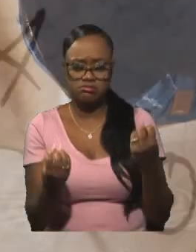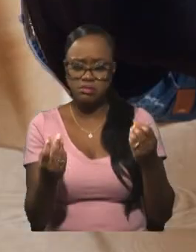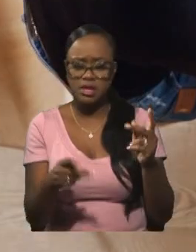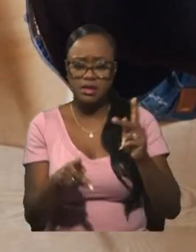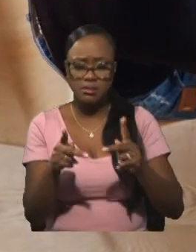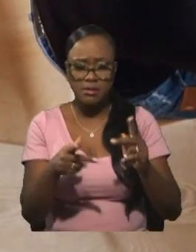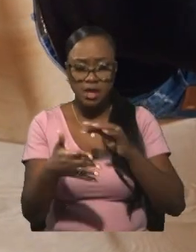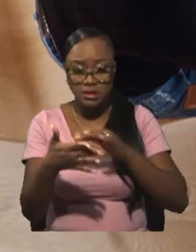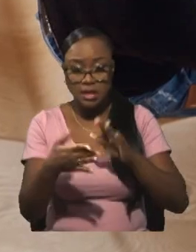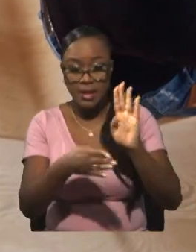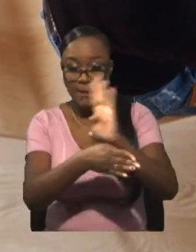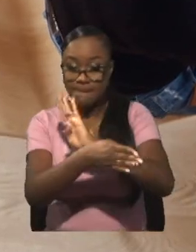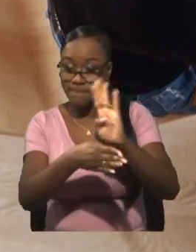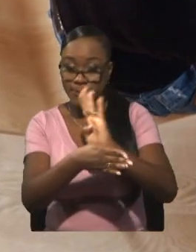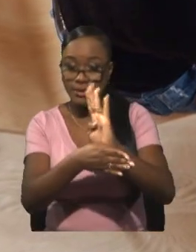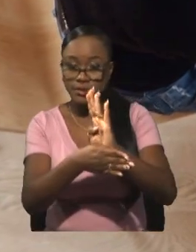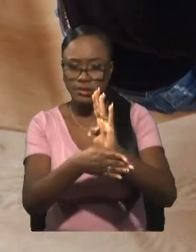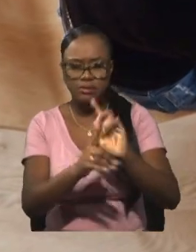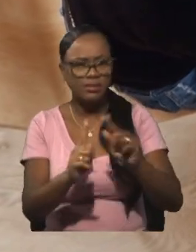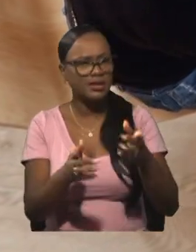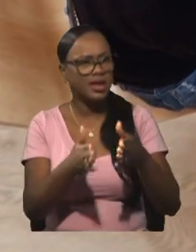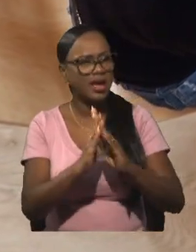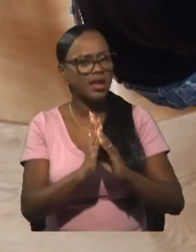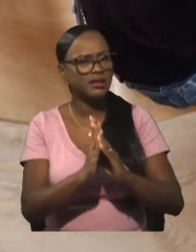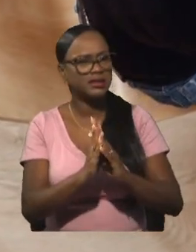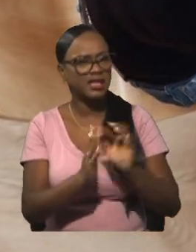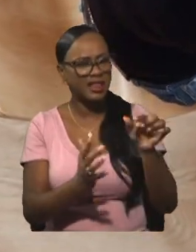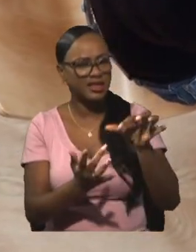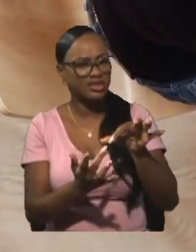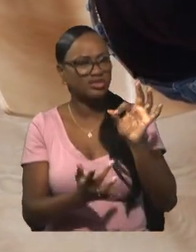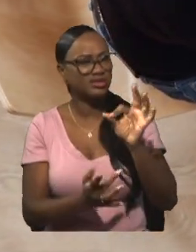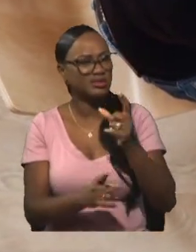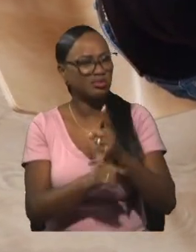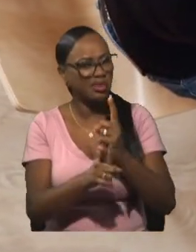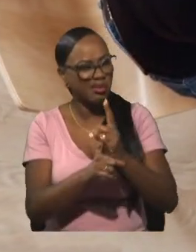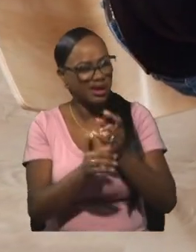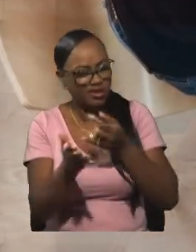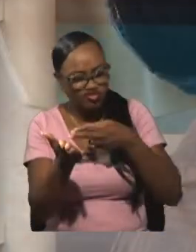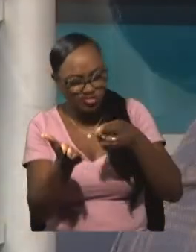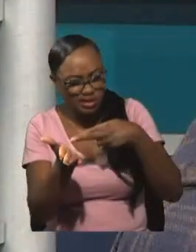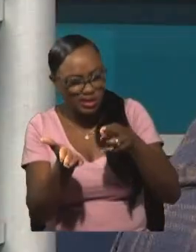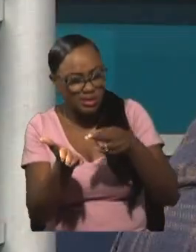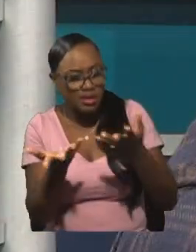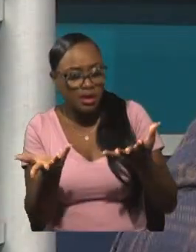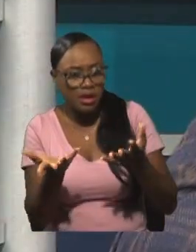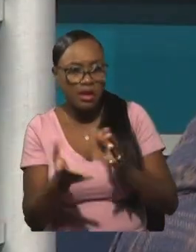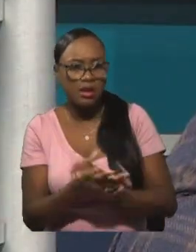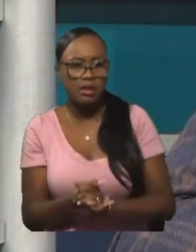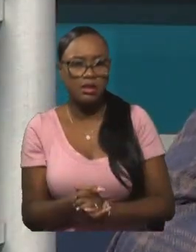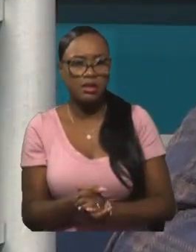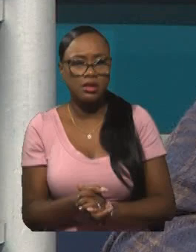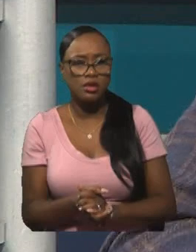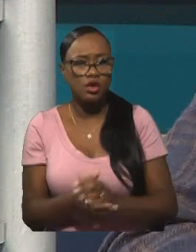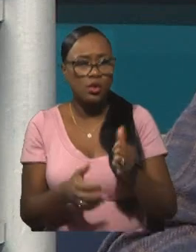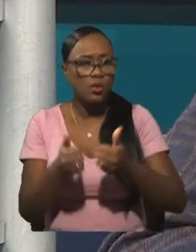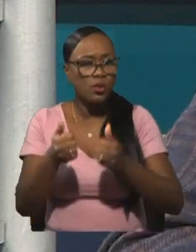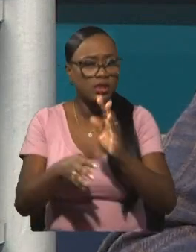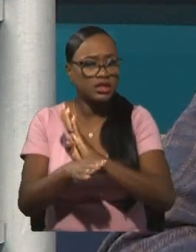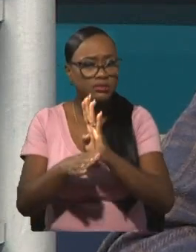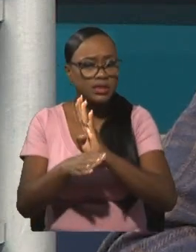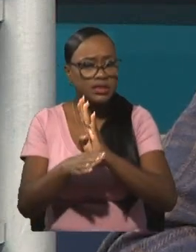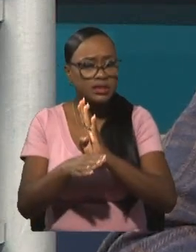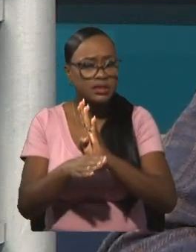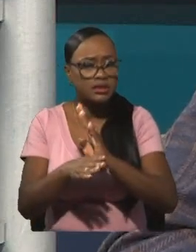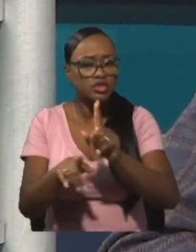opt to study business, but he asks whether this choice was properly researched. Which businesses are you going to